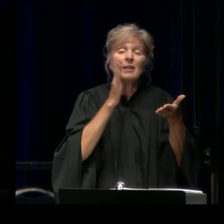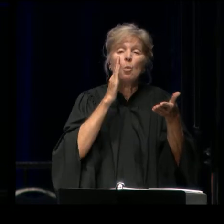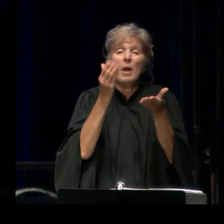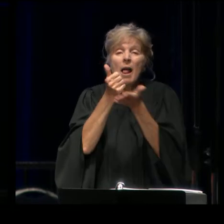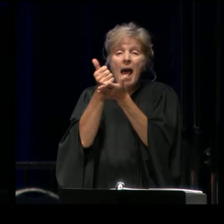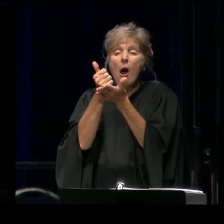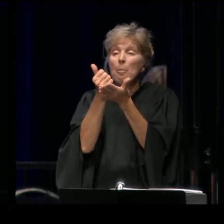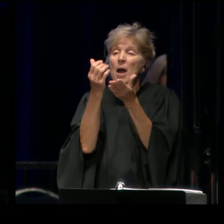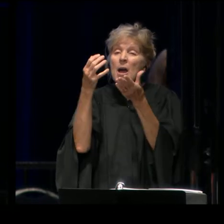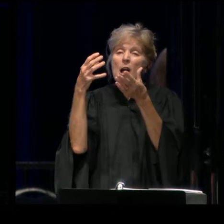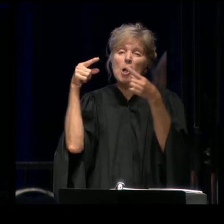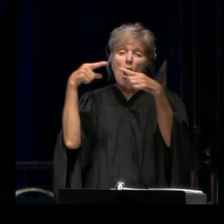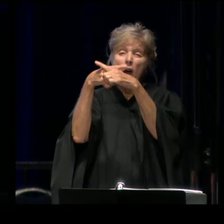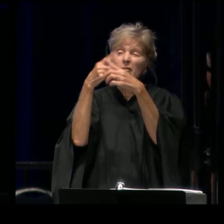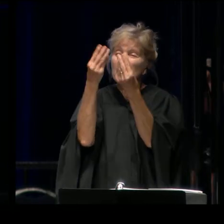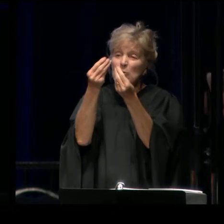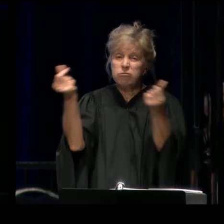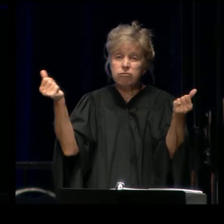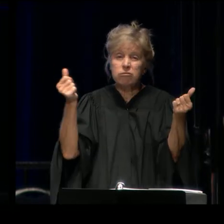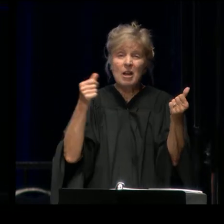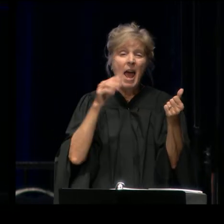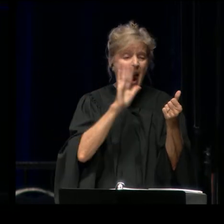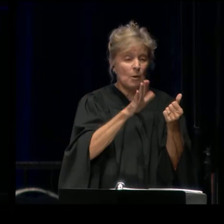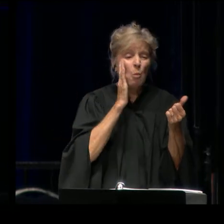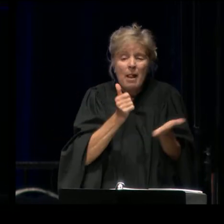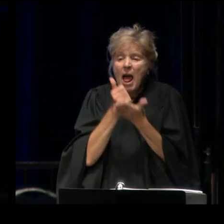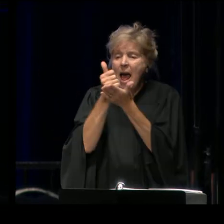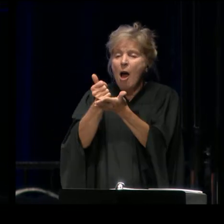and the catalyst toward peace.